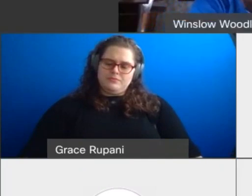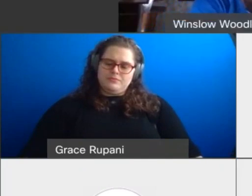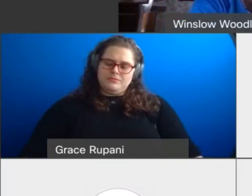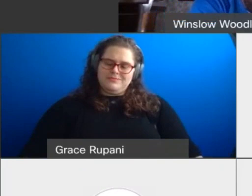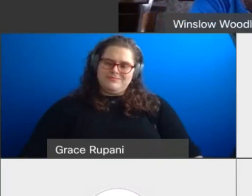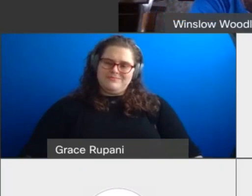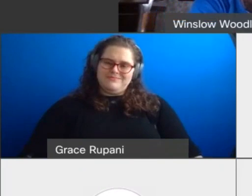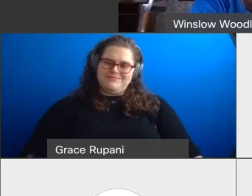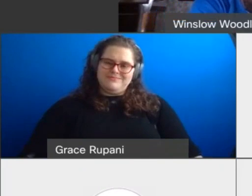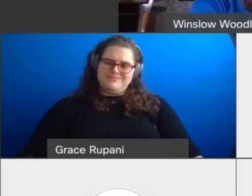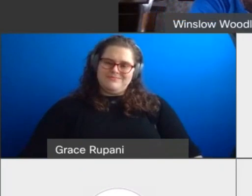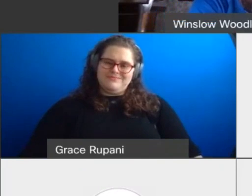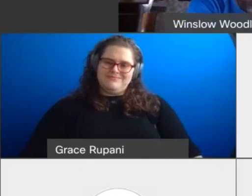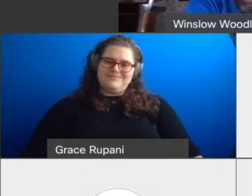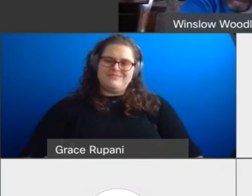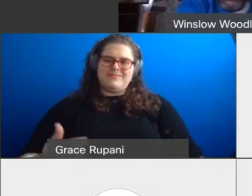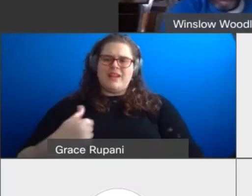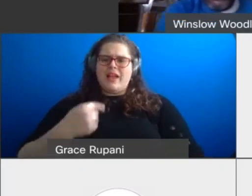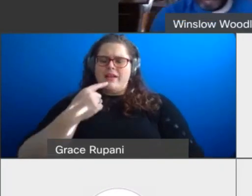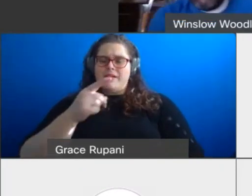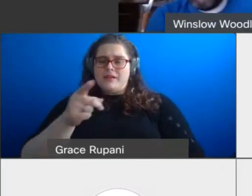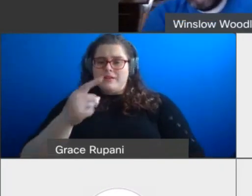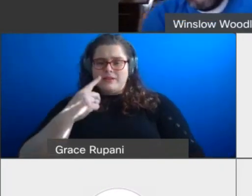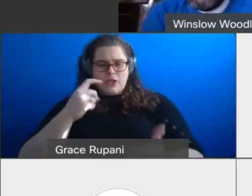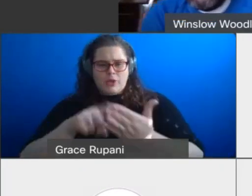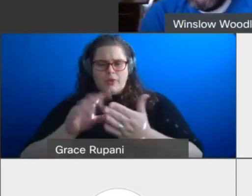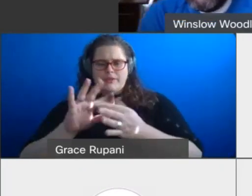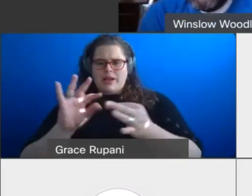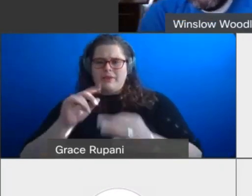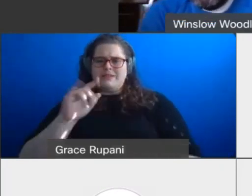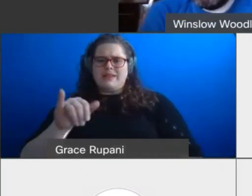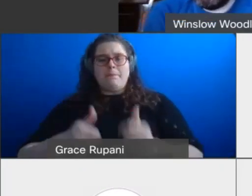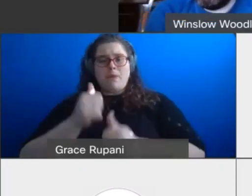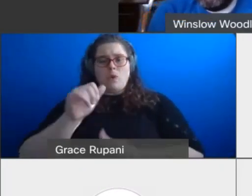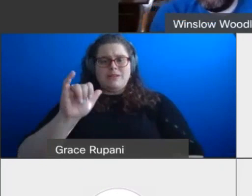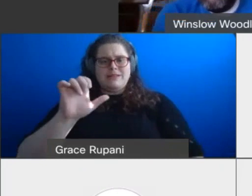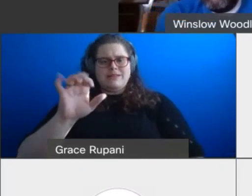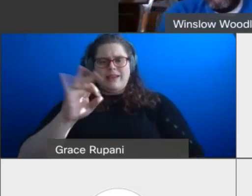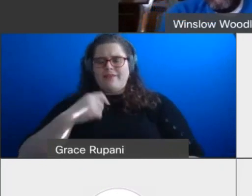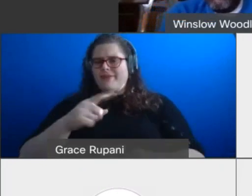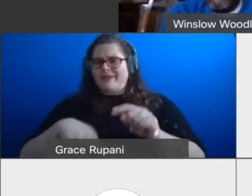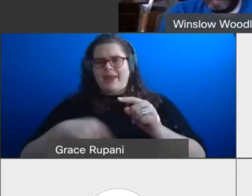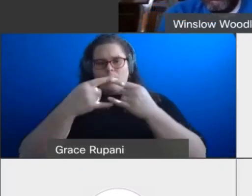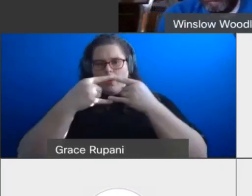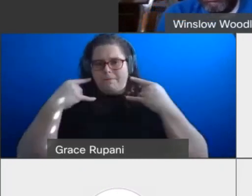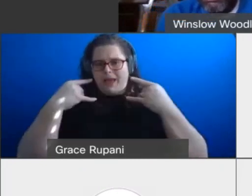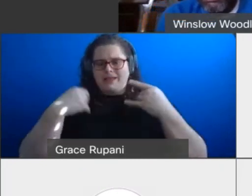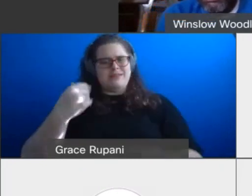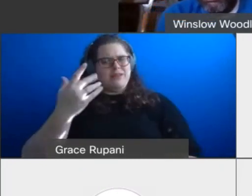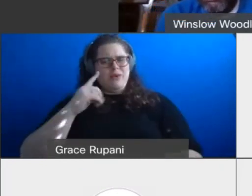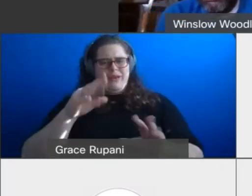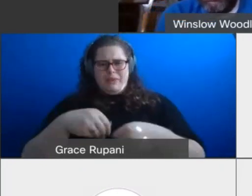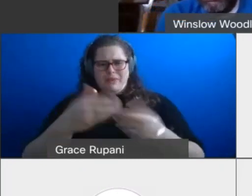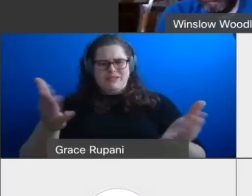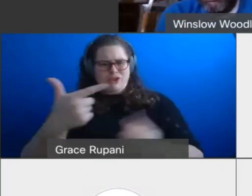I would say a majority of the people supported in an ICF are unable to wear a mask. Why would the administration be set up in a public setting?